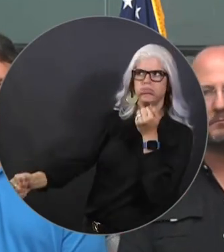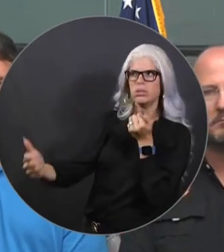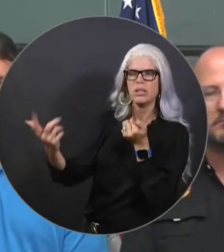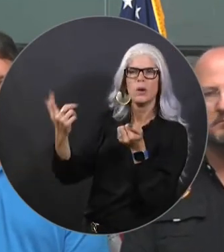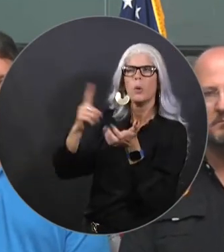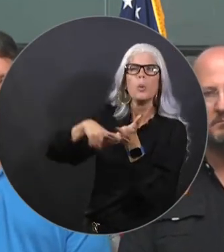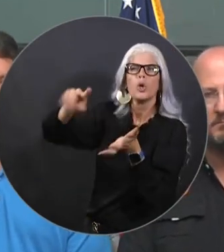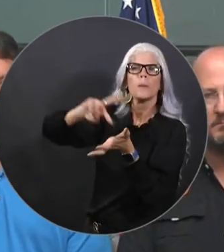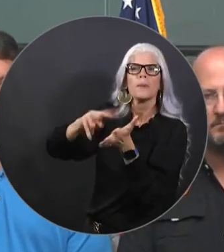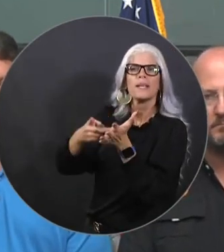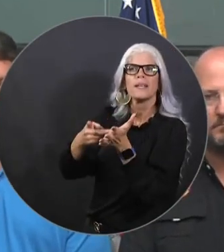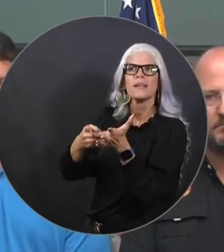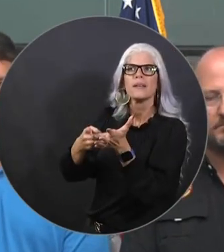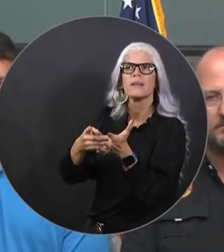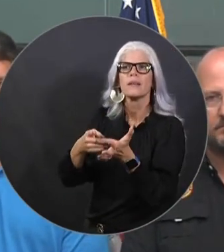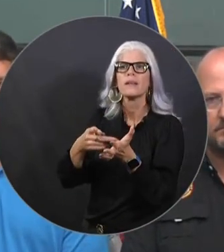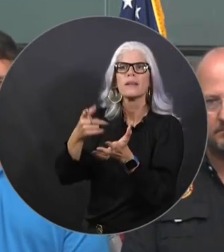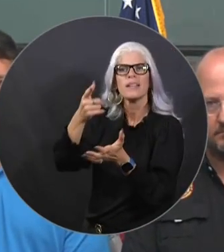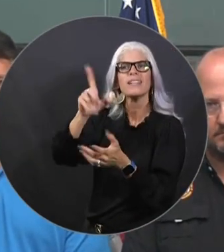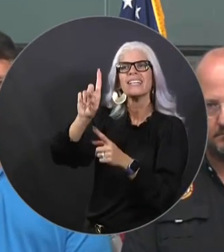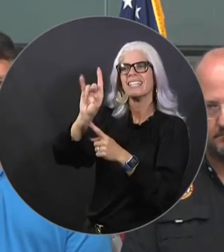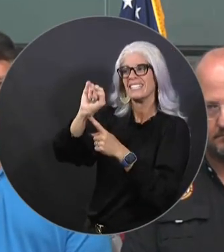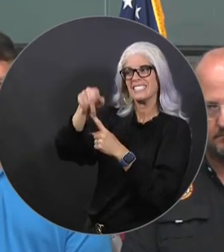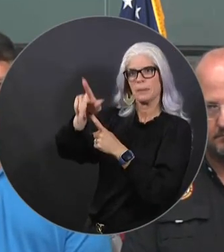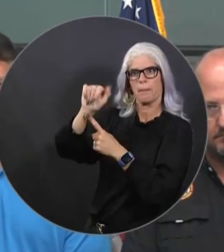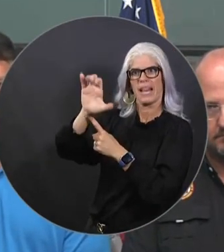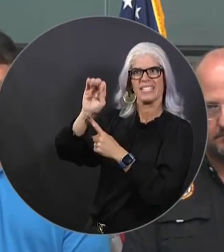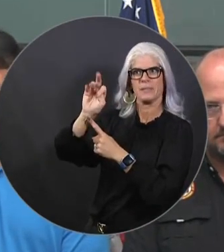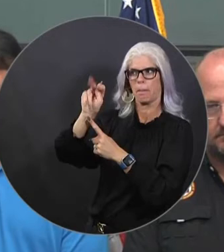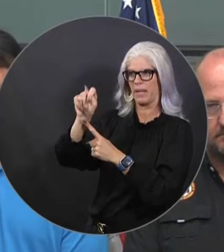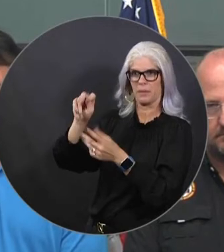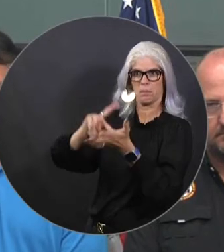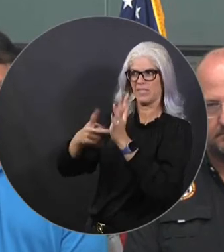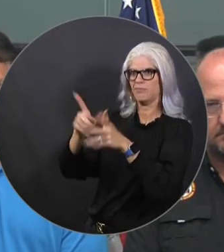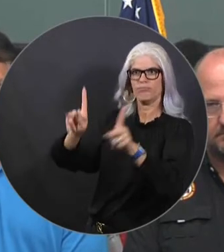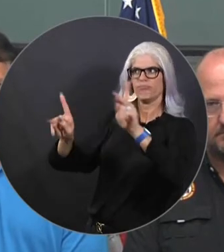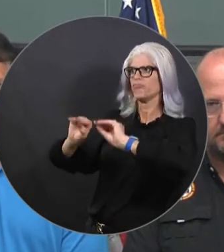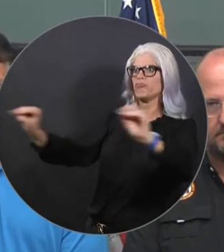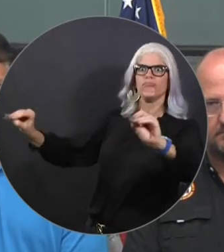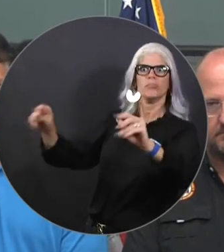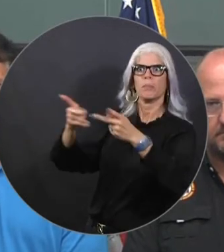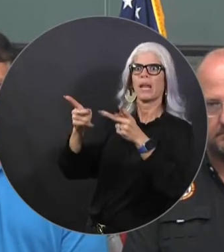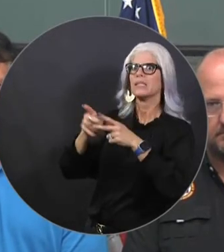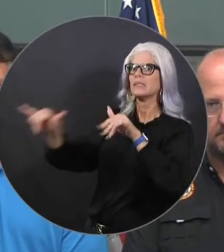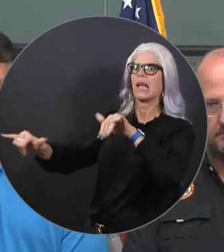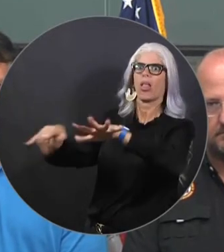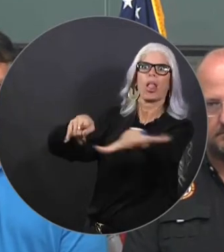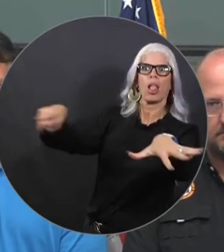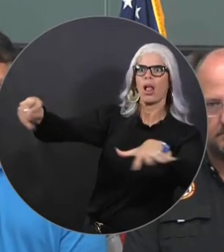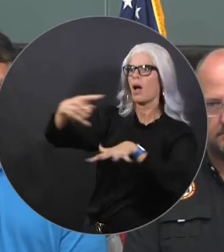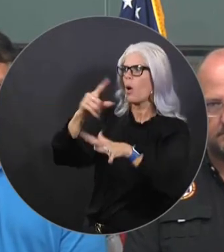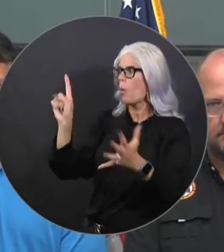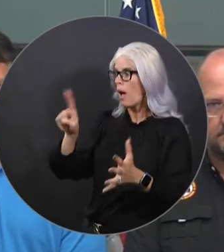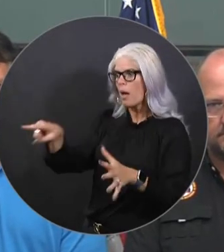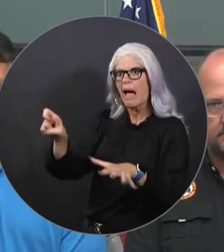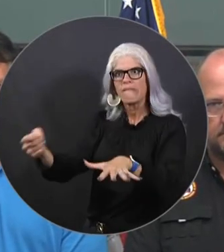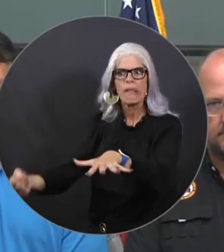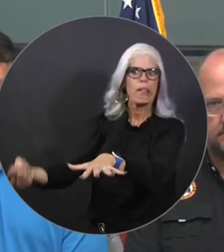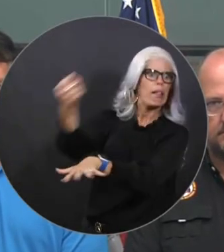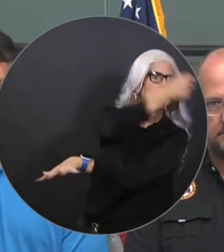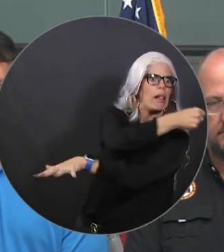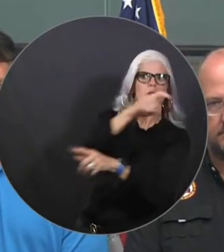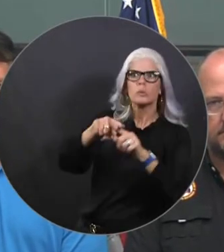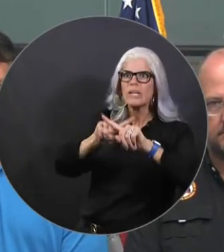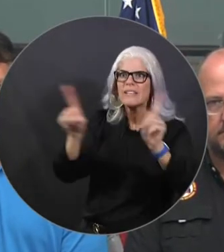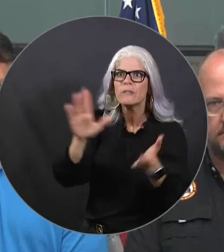months and months on end? Are they going to be able to are they going to have to send their kids to different schools? Are there schools that are just not going